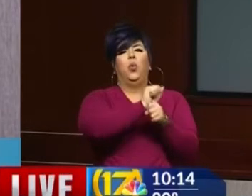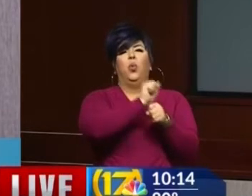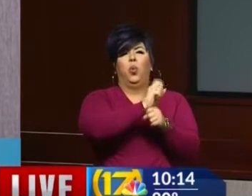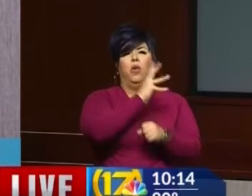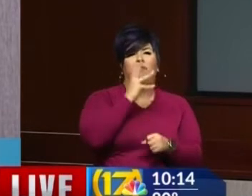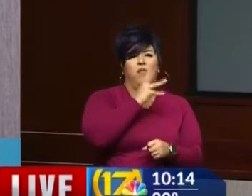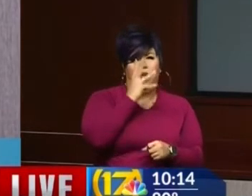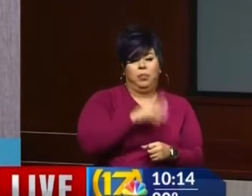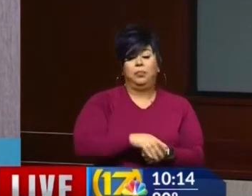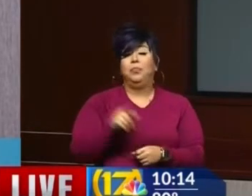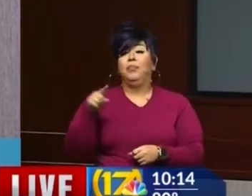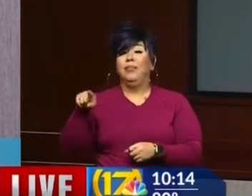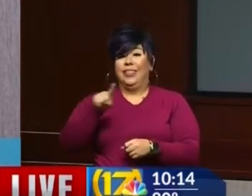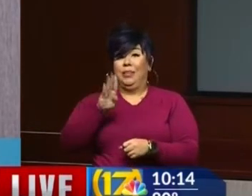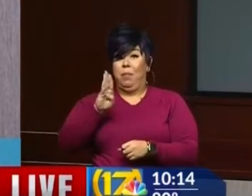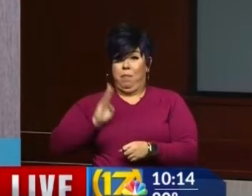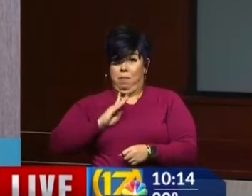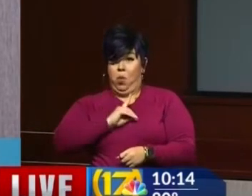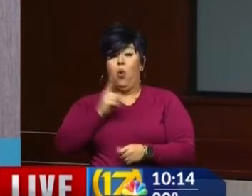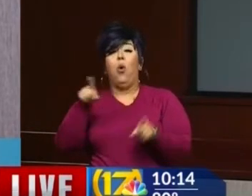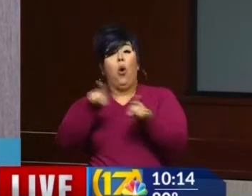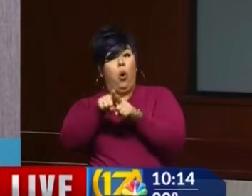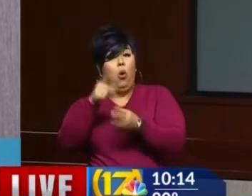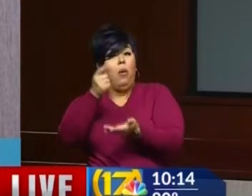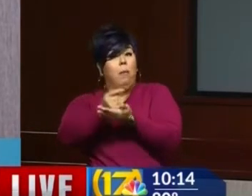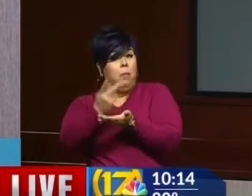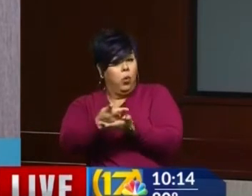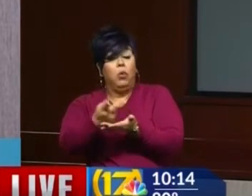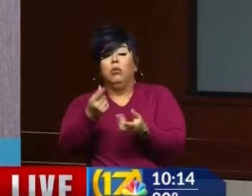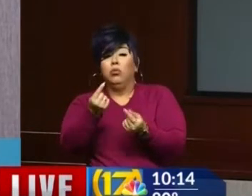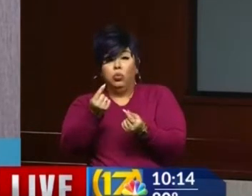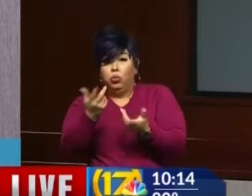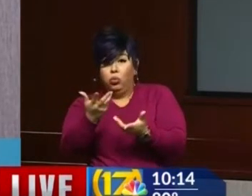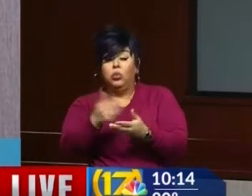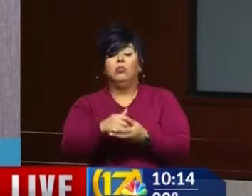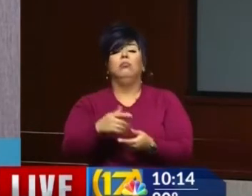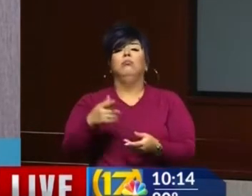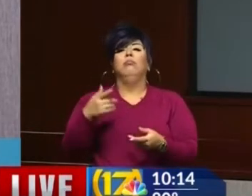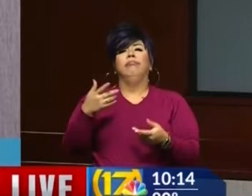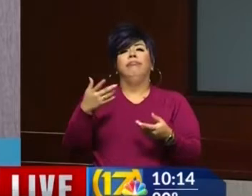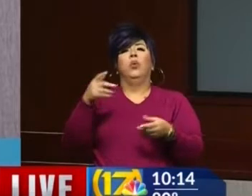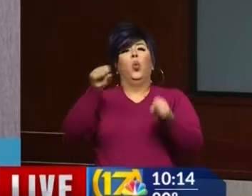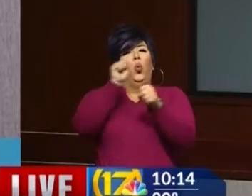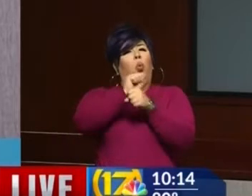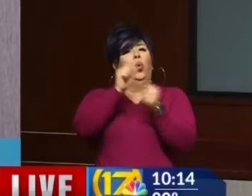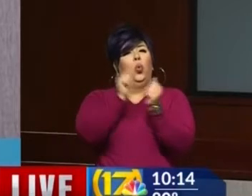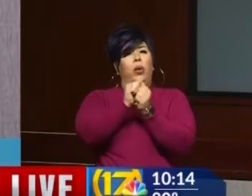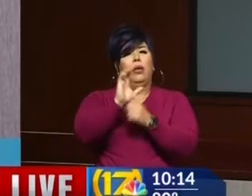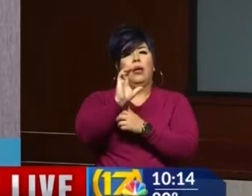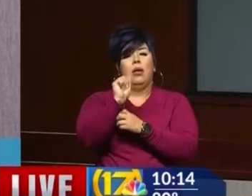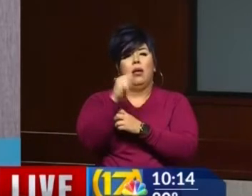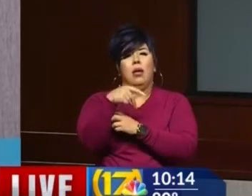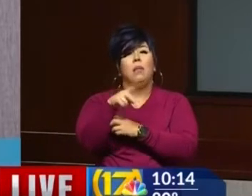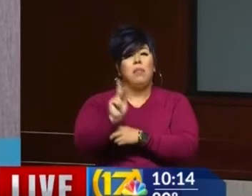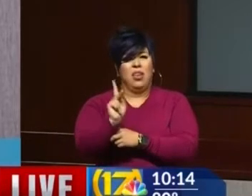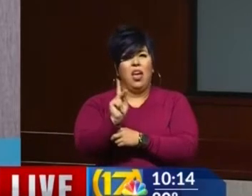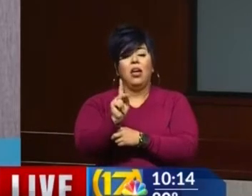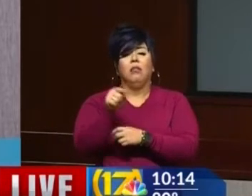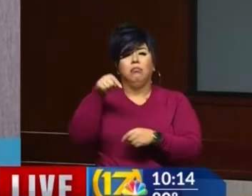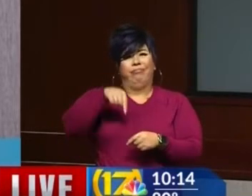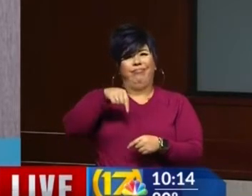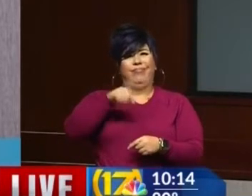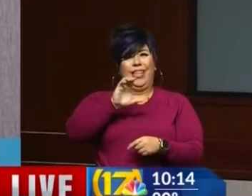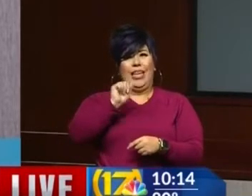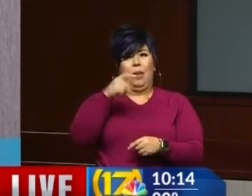also authorized in that same agenda item an agreement with the Community Action Partnership of Kern, or CAPK, to serve as